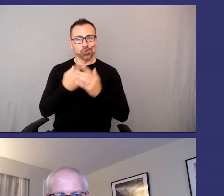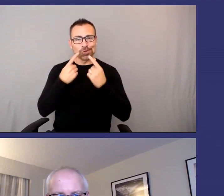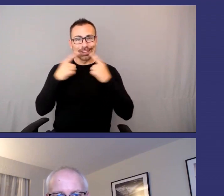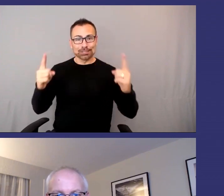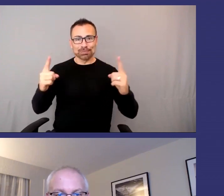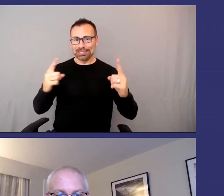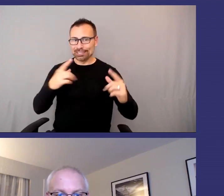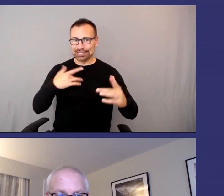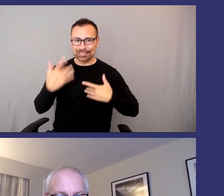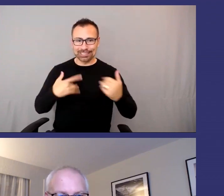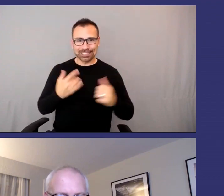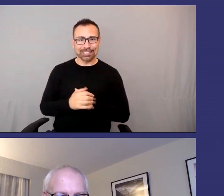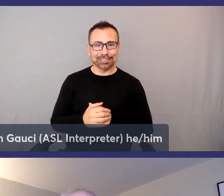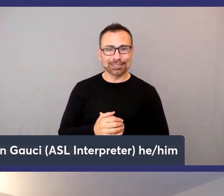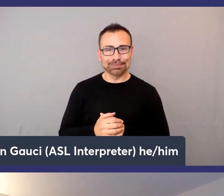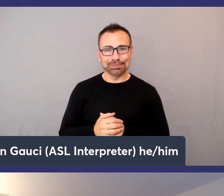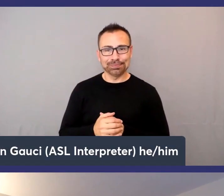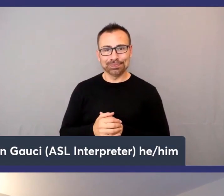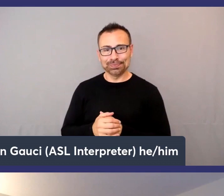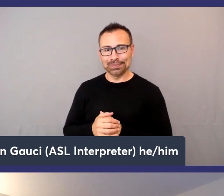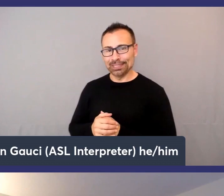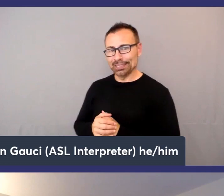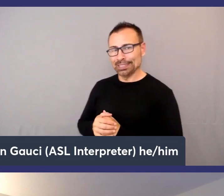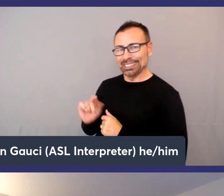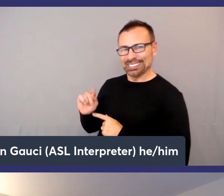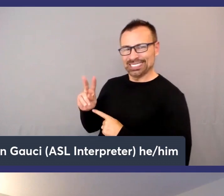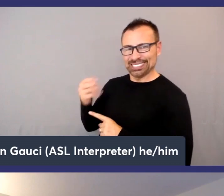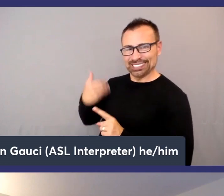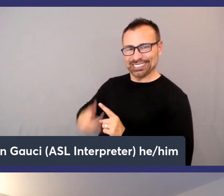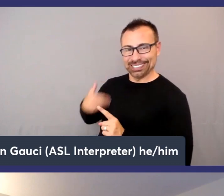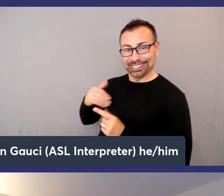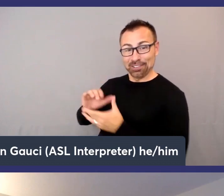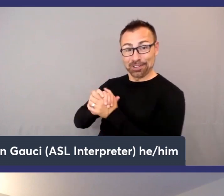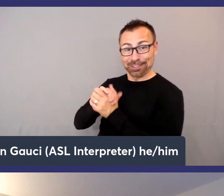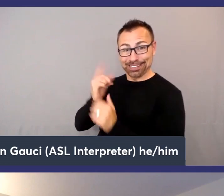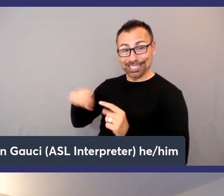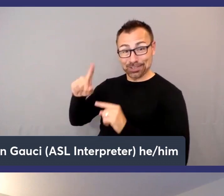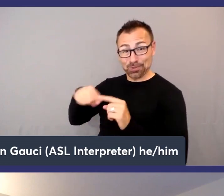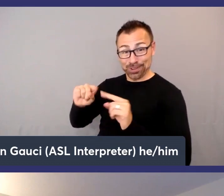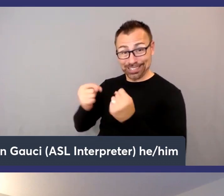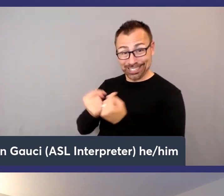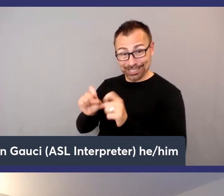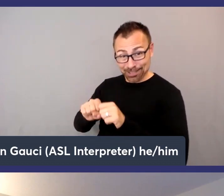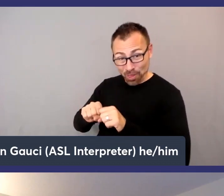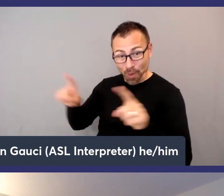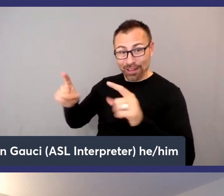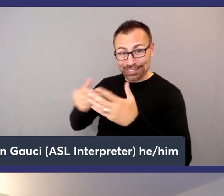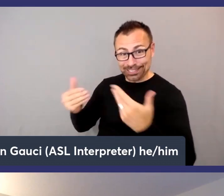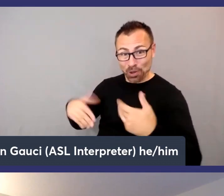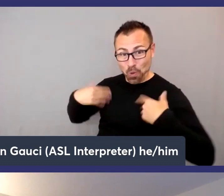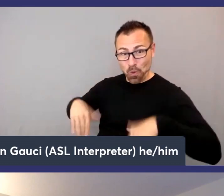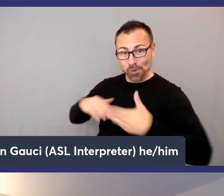well, congratulations on that. Yeah. It's always good when teams get stuff out the door. Been there, done that.